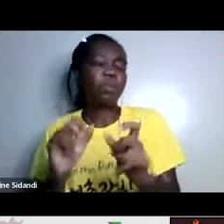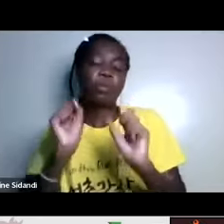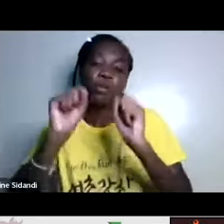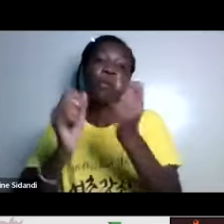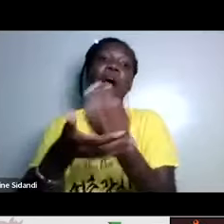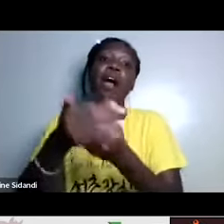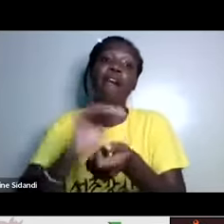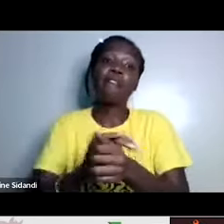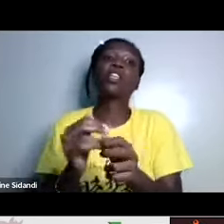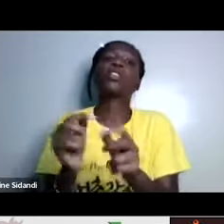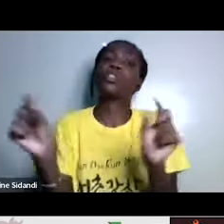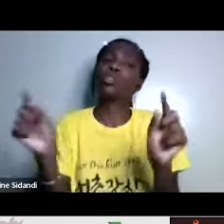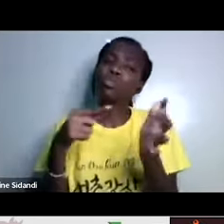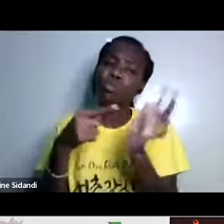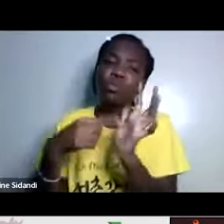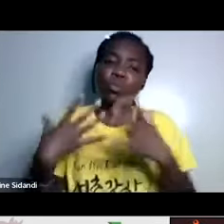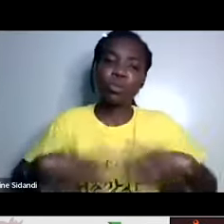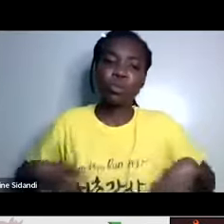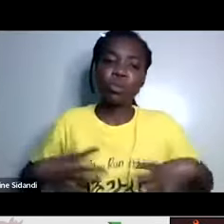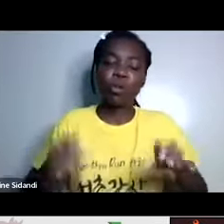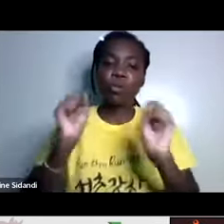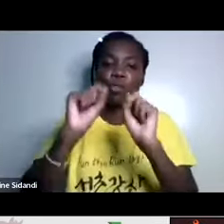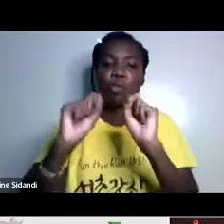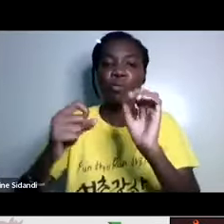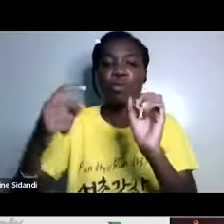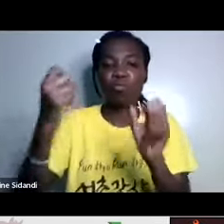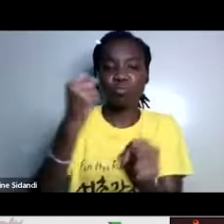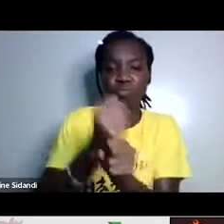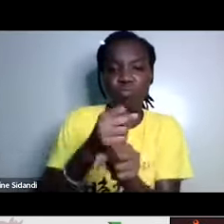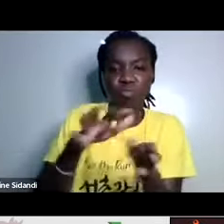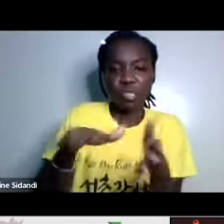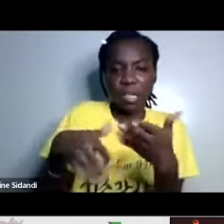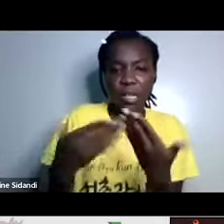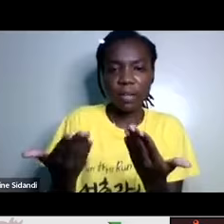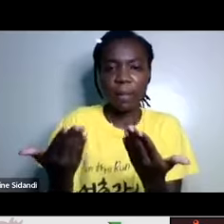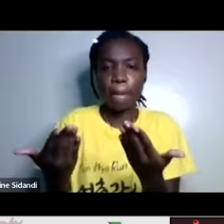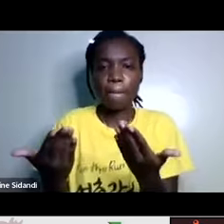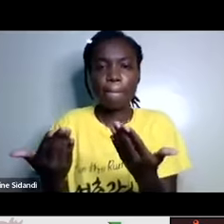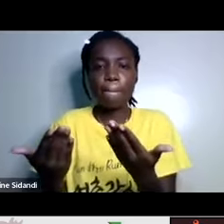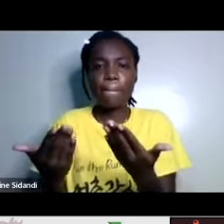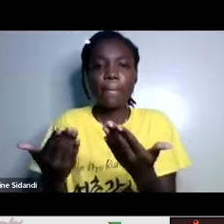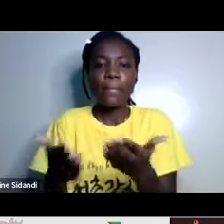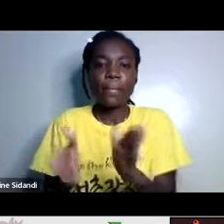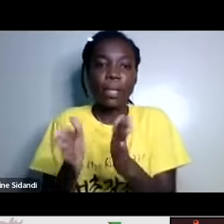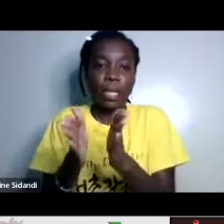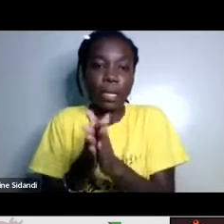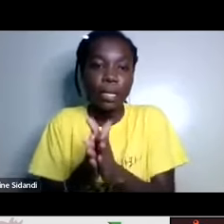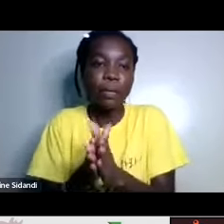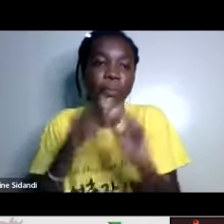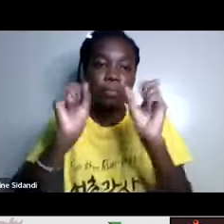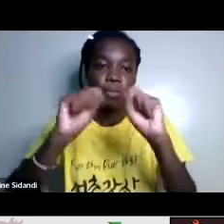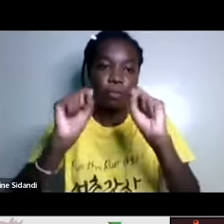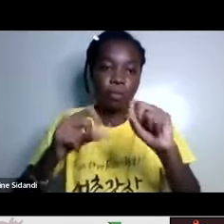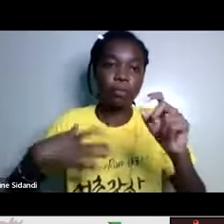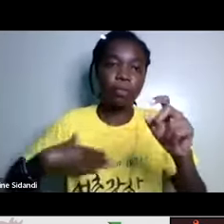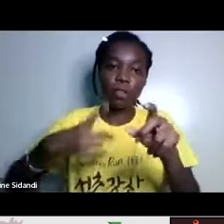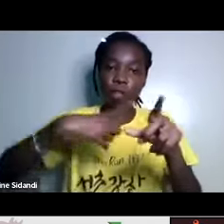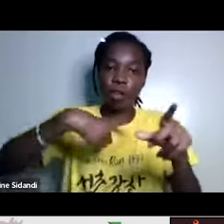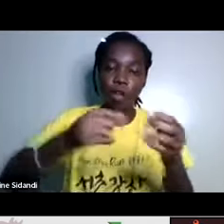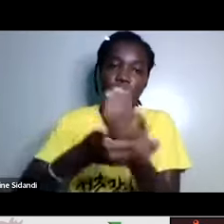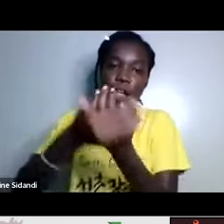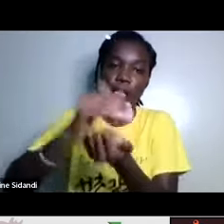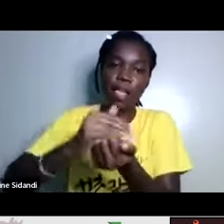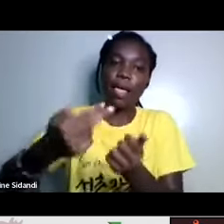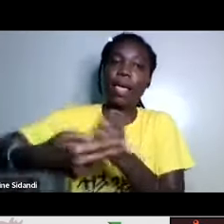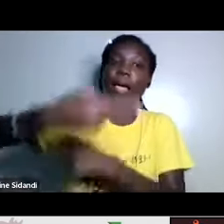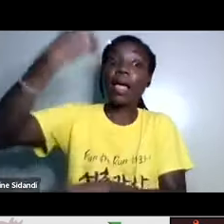how to go around it. So I'm gonna go cover it on a high level. So I don't want to dig